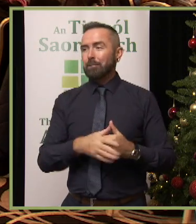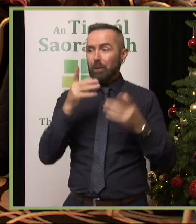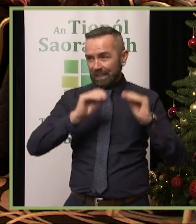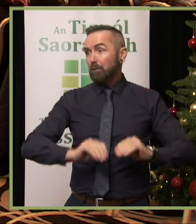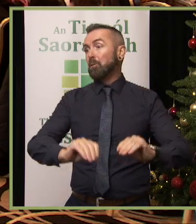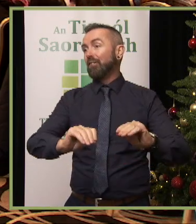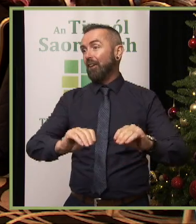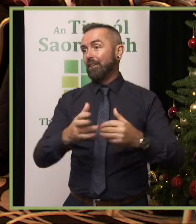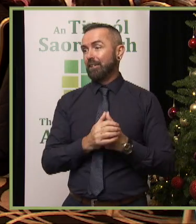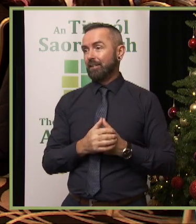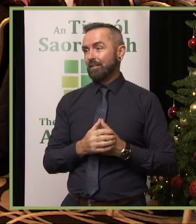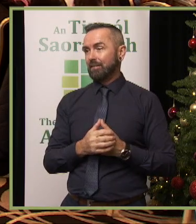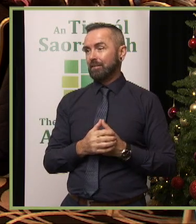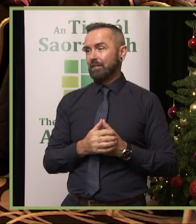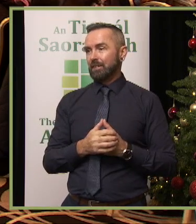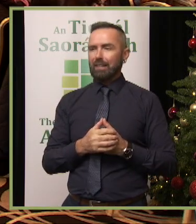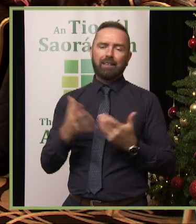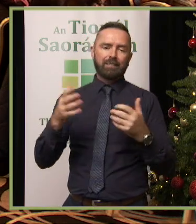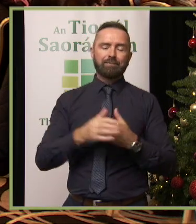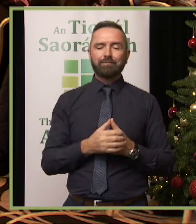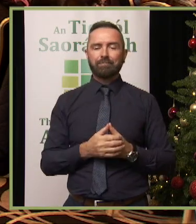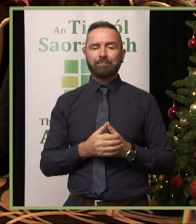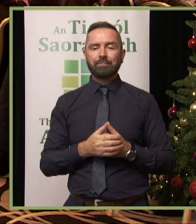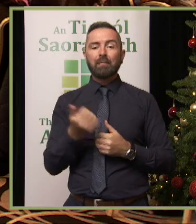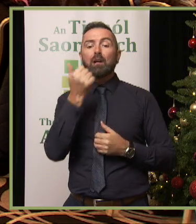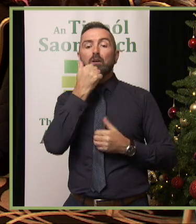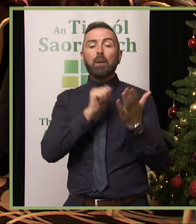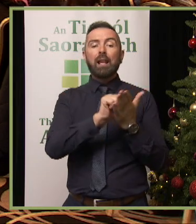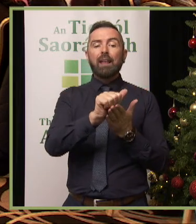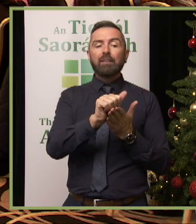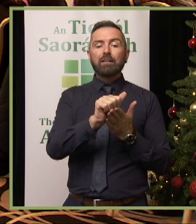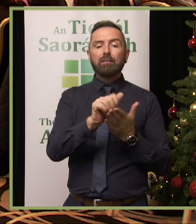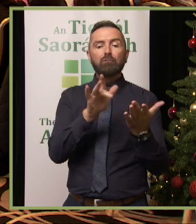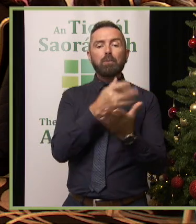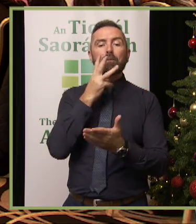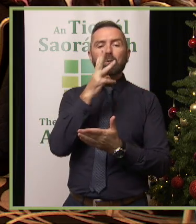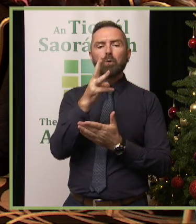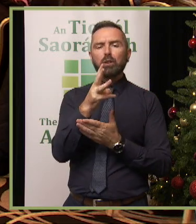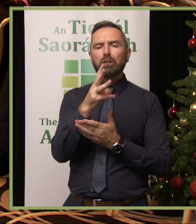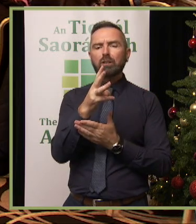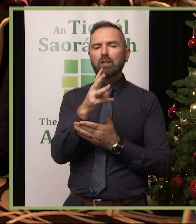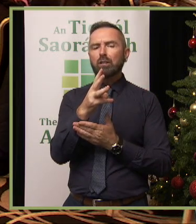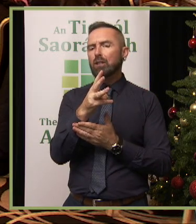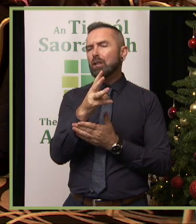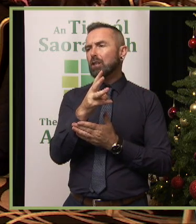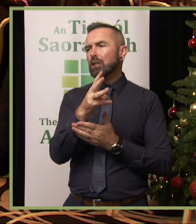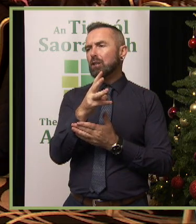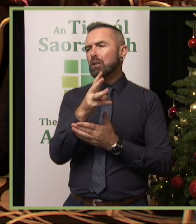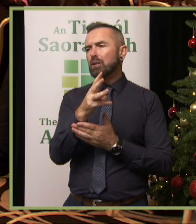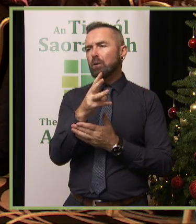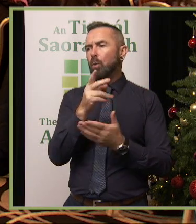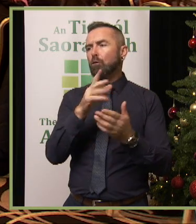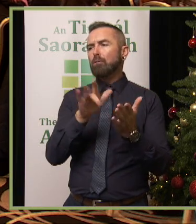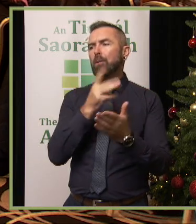This is just going back to number 11, removing the word cheap, because I think it'll just act as a lightning